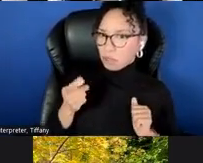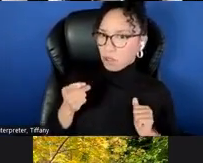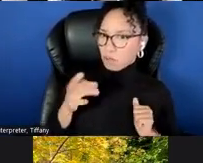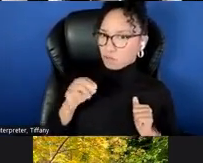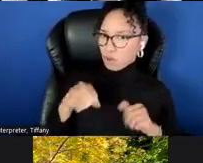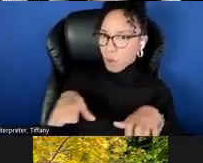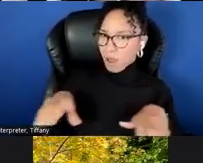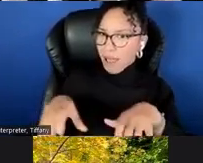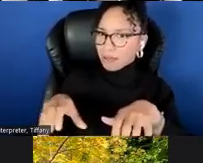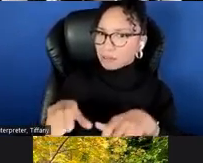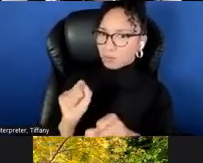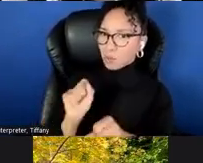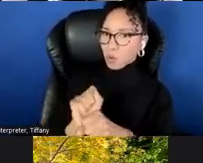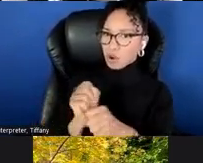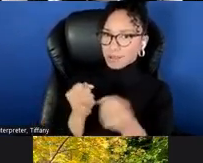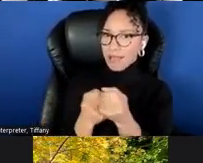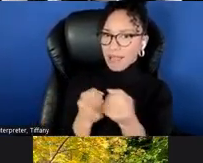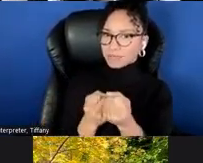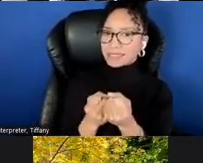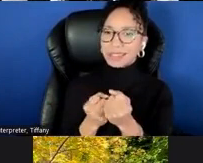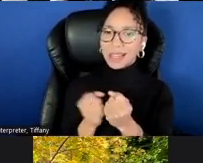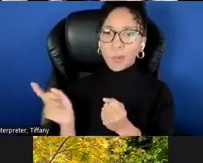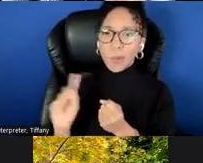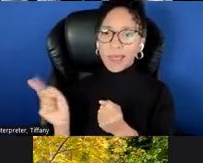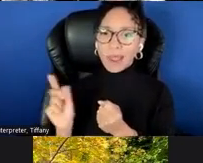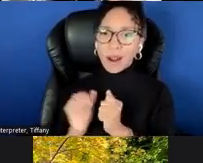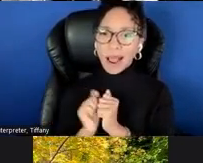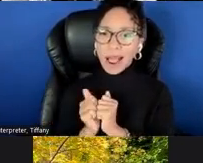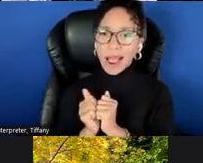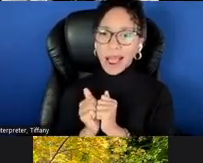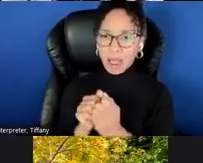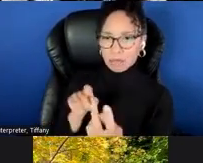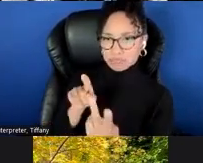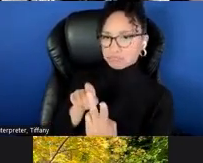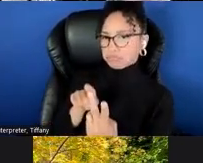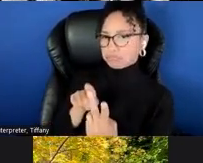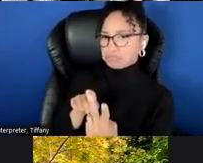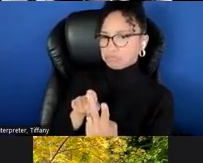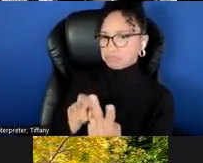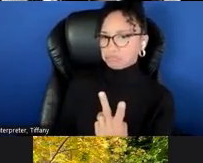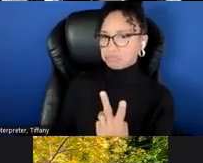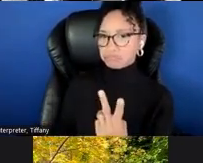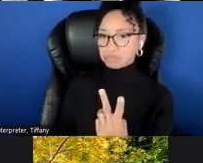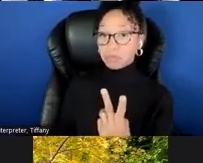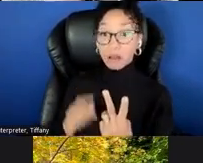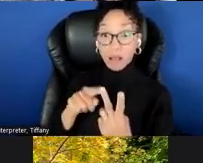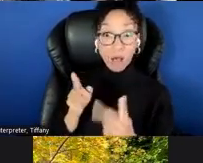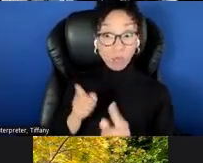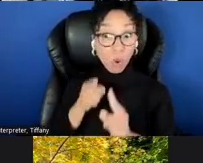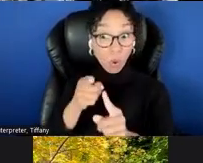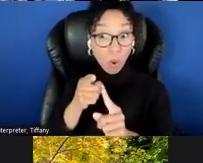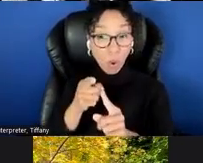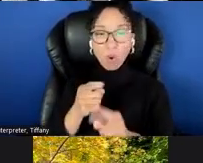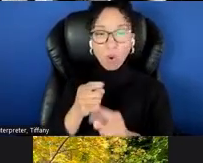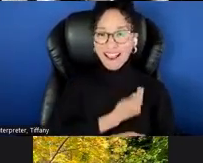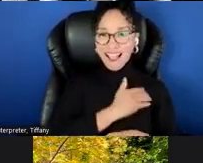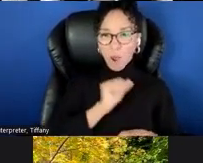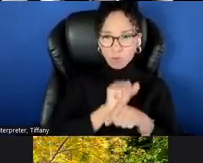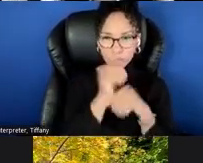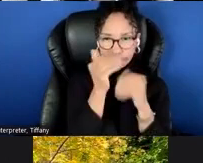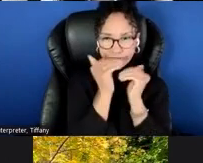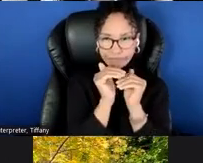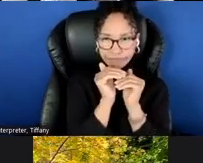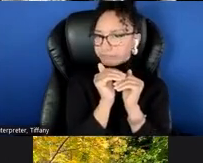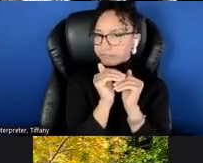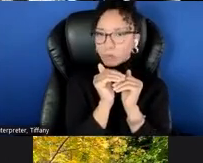work that's going to help us get closer to the root, that helps us move that work past what we're doing now into these other